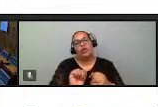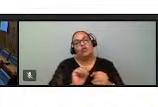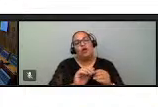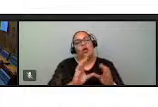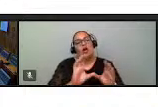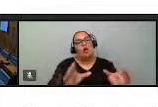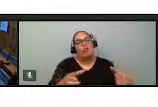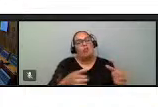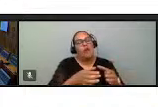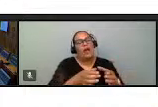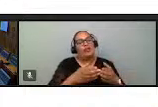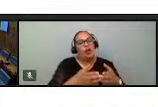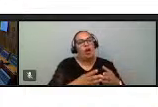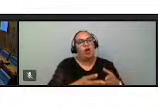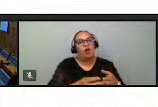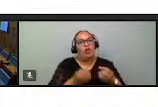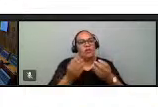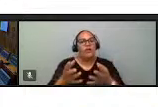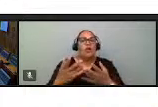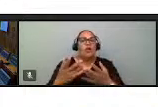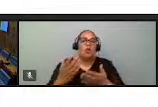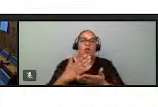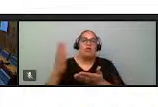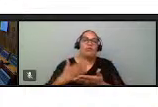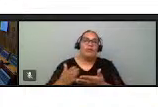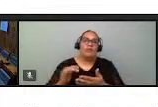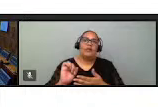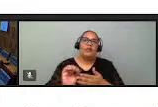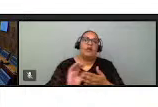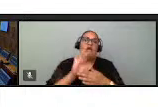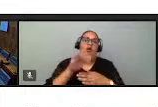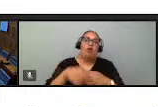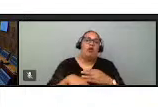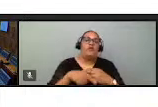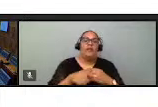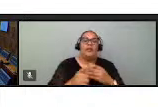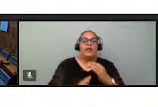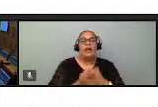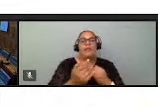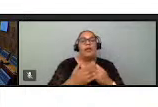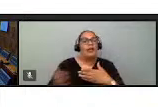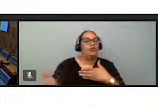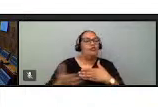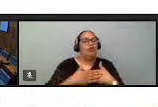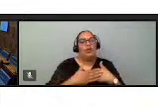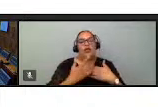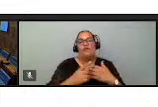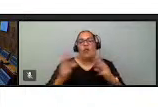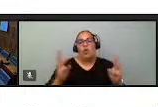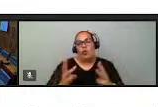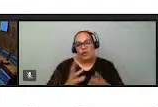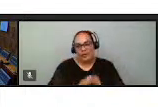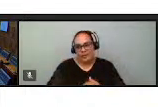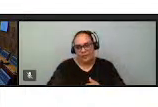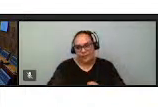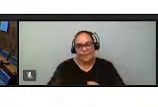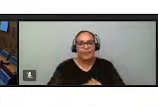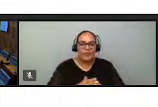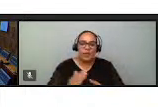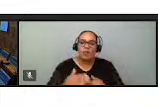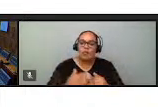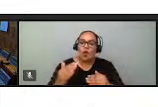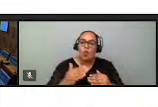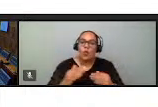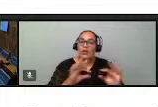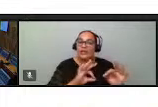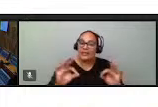cargo delivery and evacuation after an adverse event like shutdown for wind so more and more of